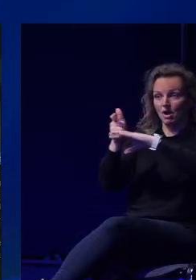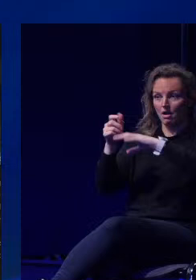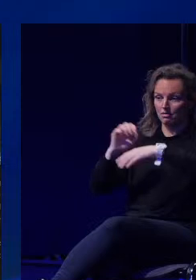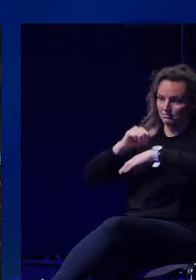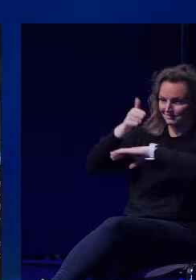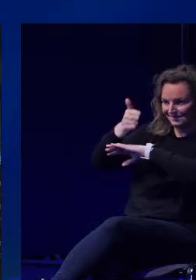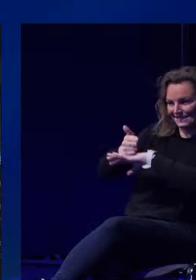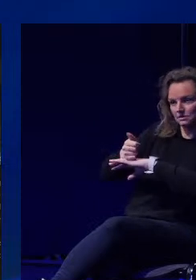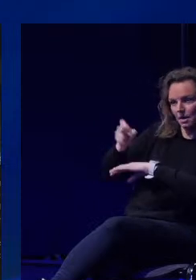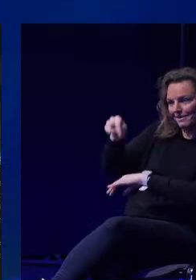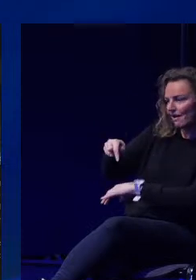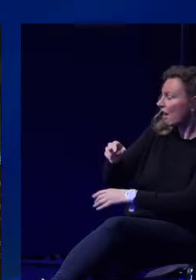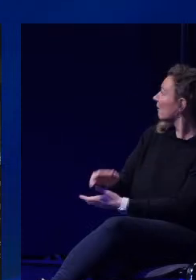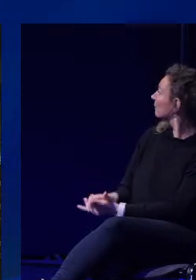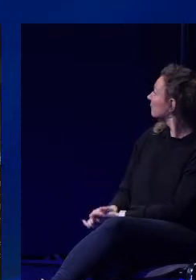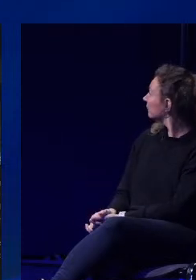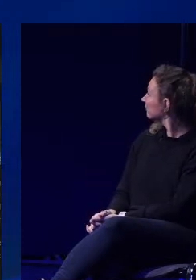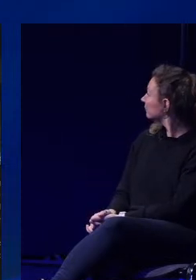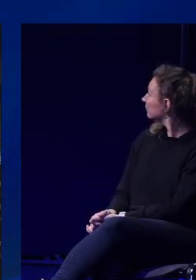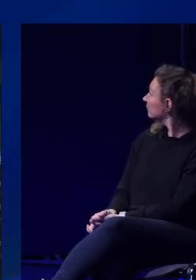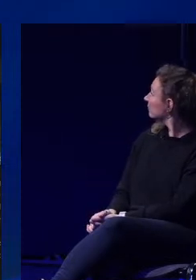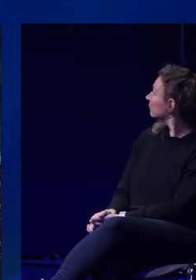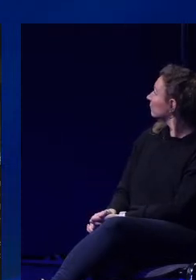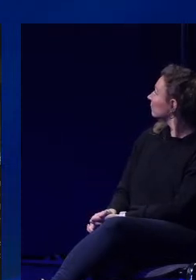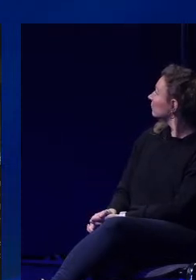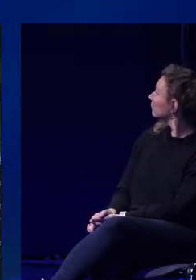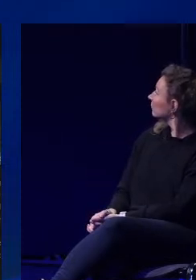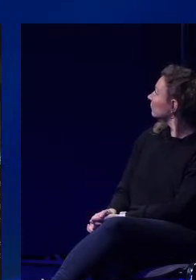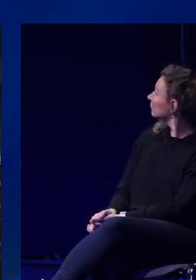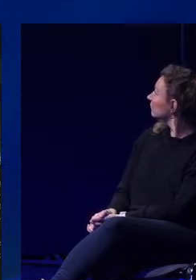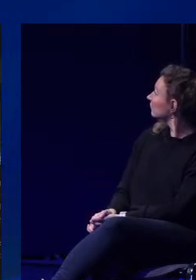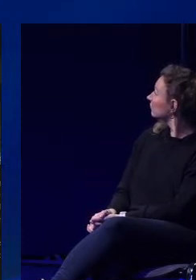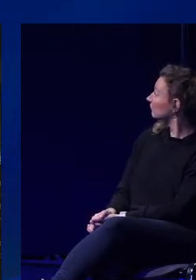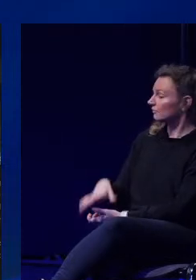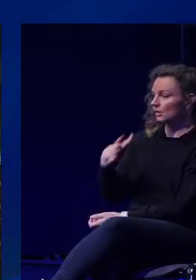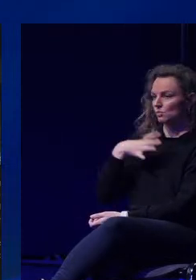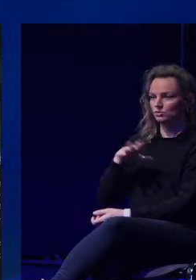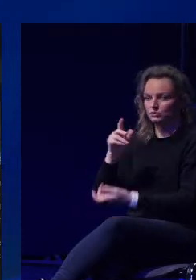want to go to a